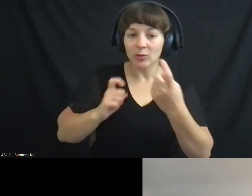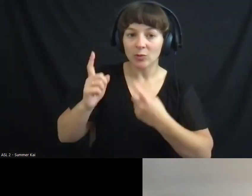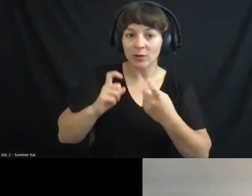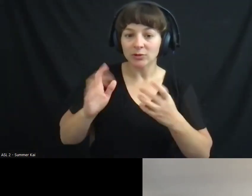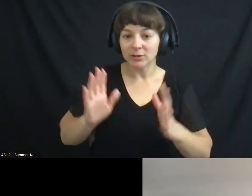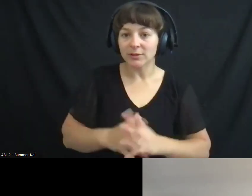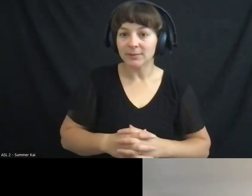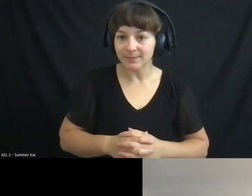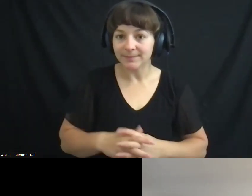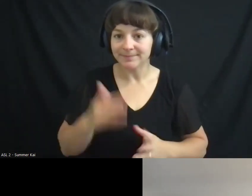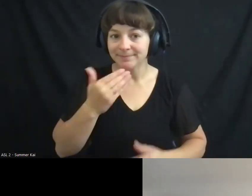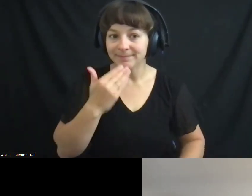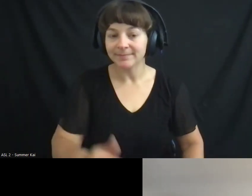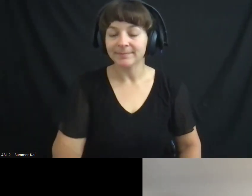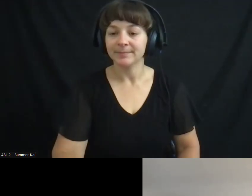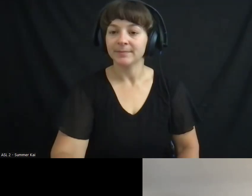any. Thank you.